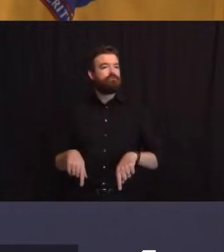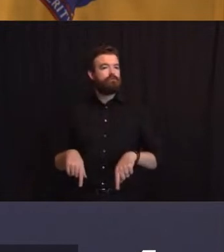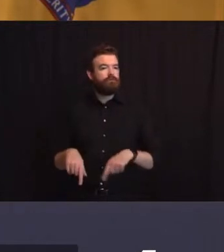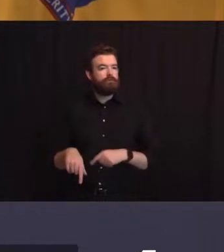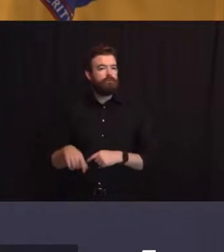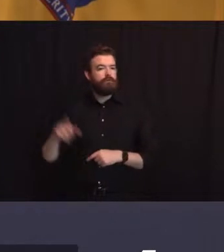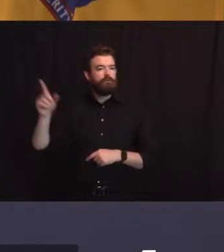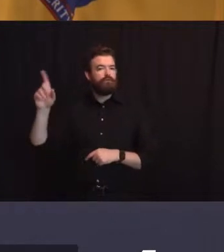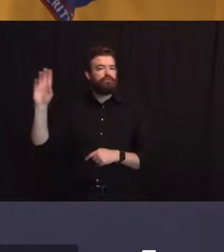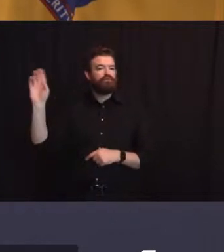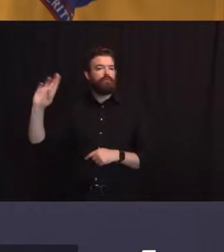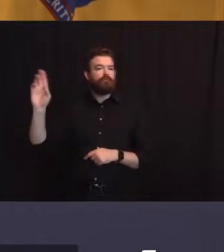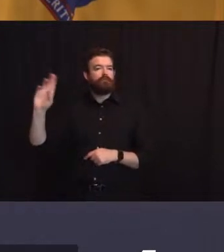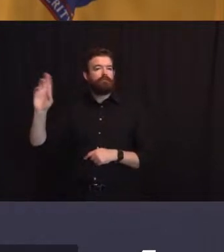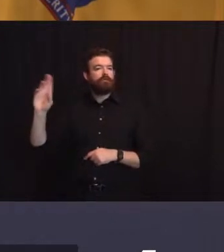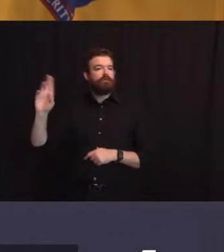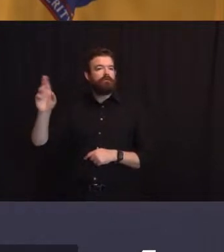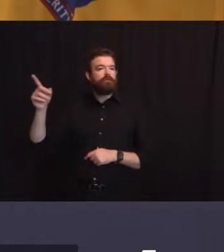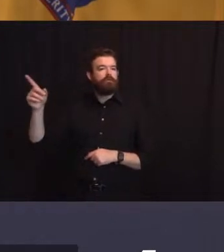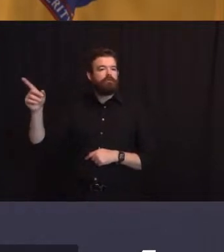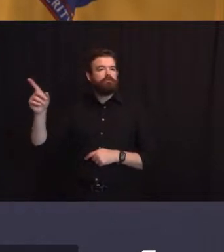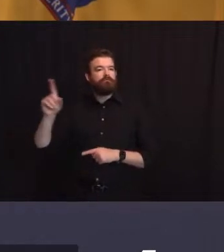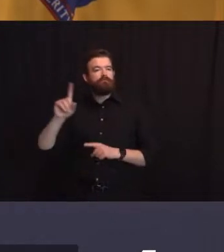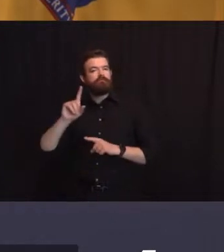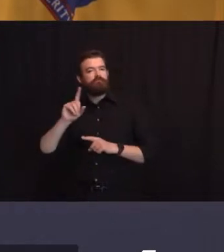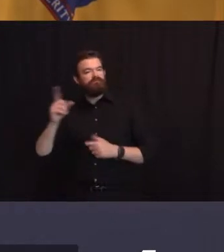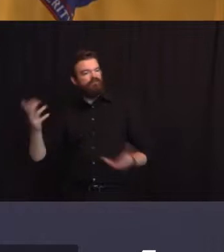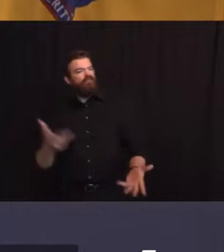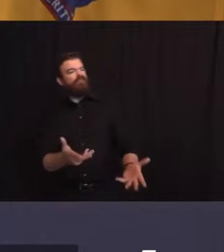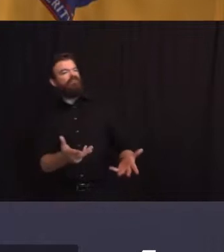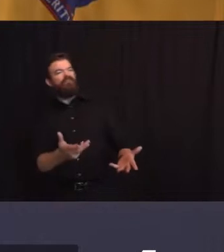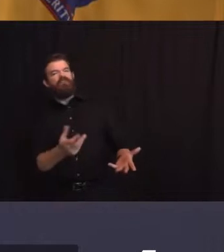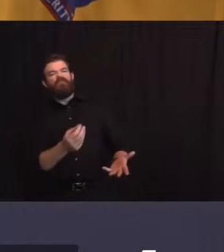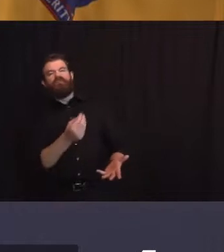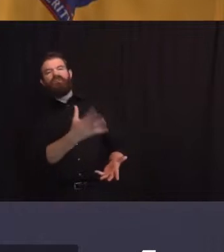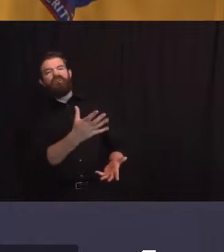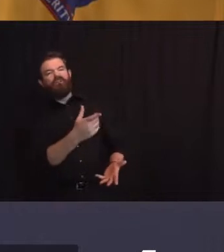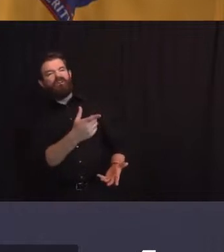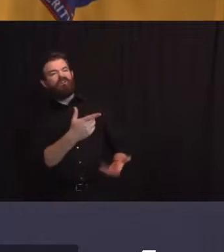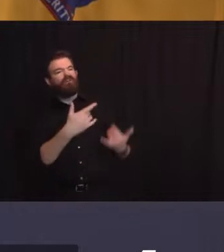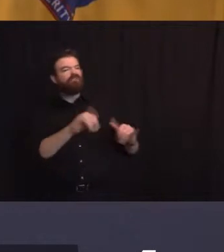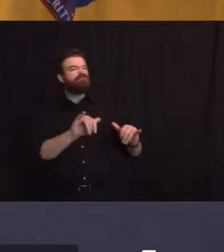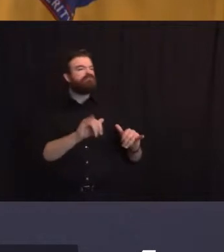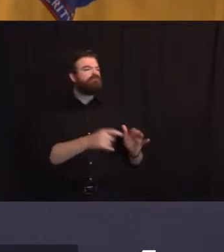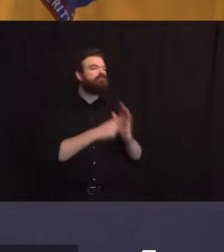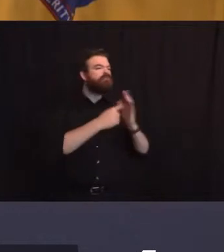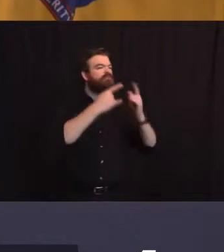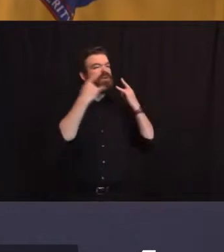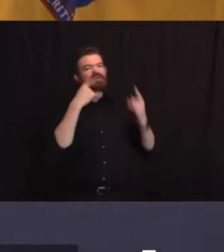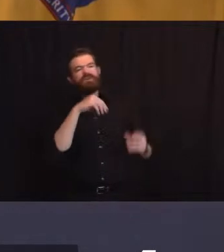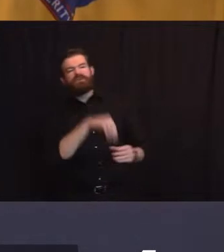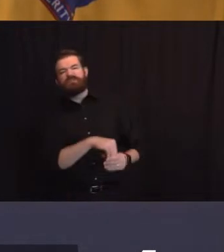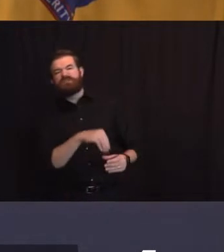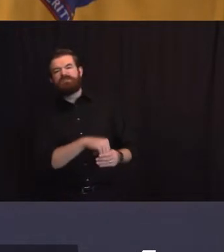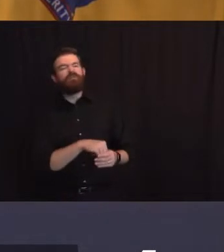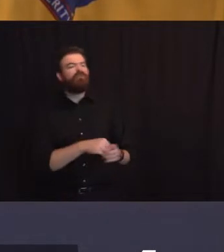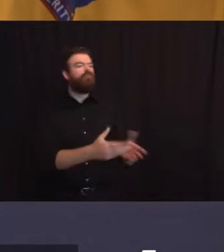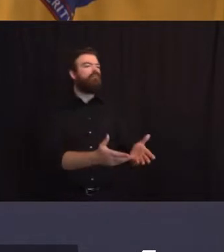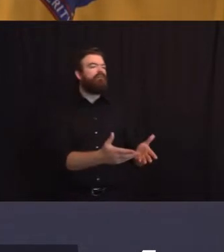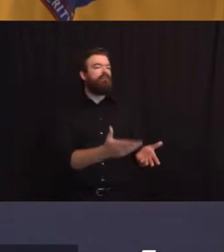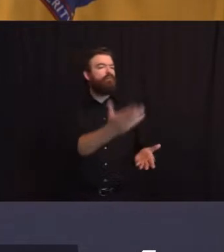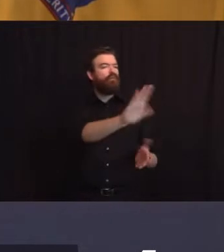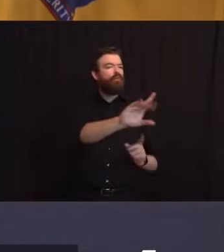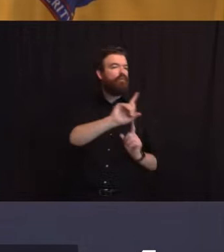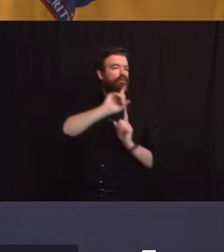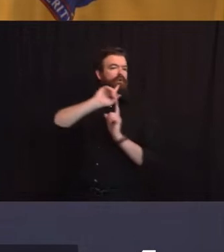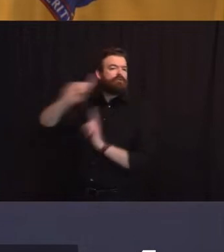your continuation of mandating masks indoor in public places? And then the second, just wanted to see if you had any comment on the